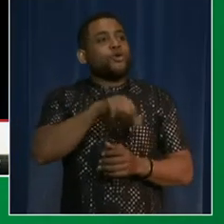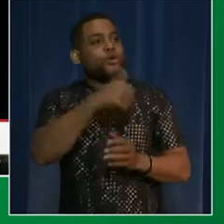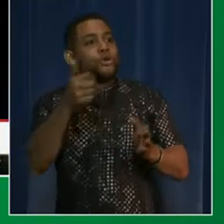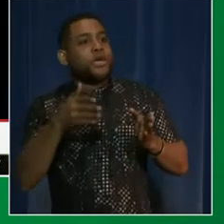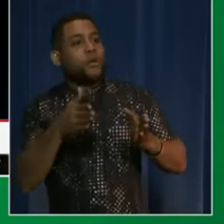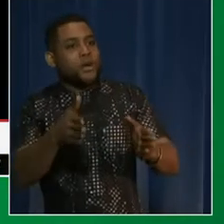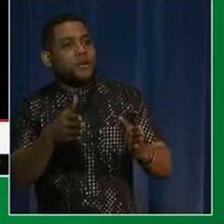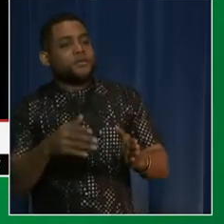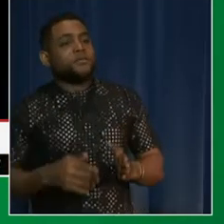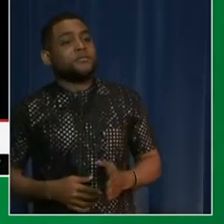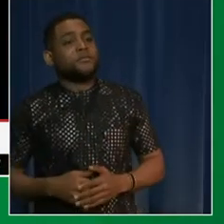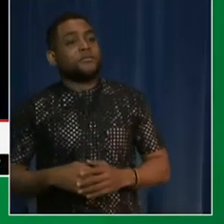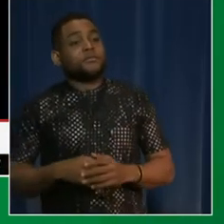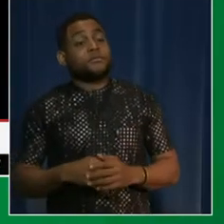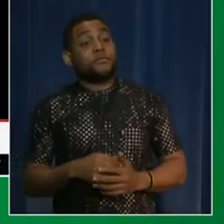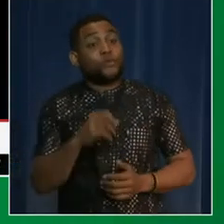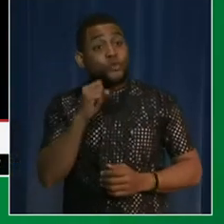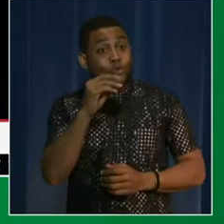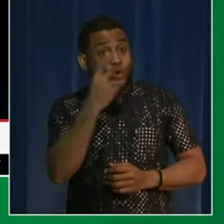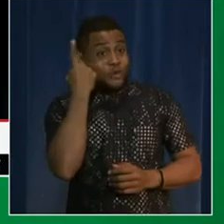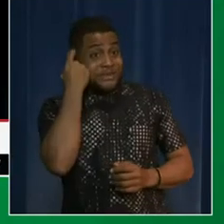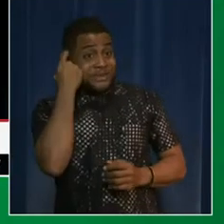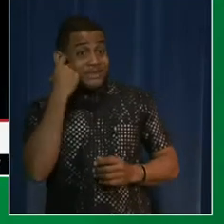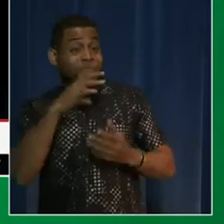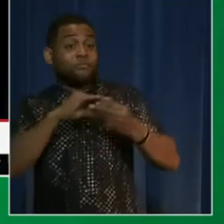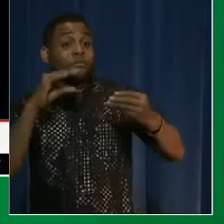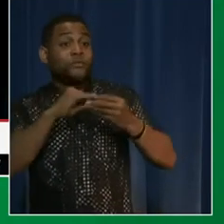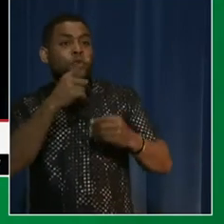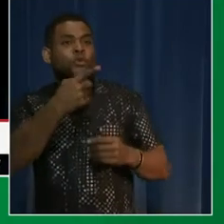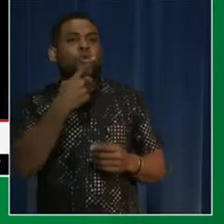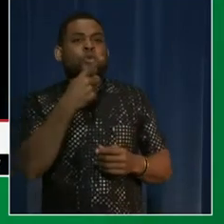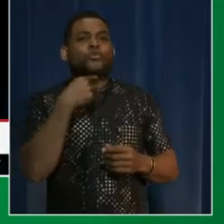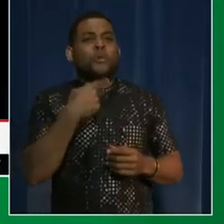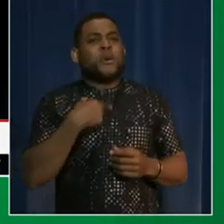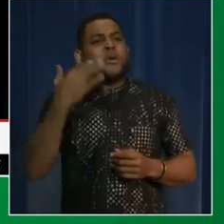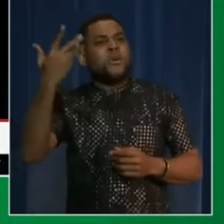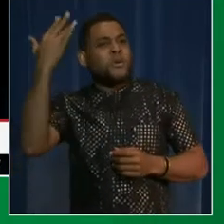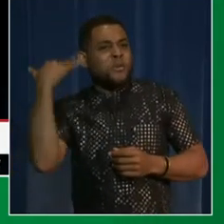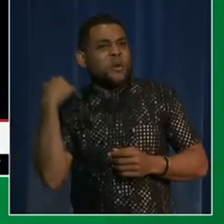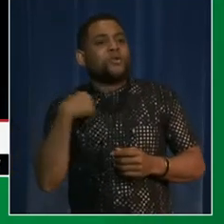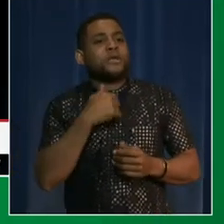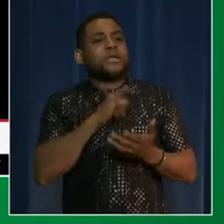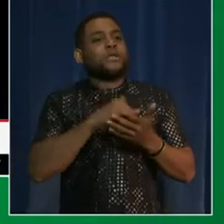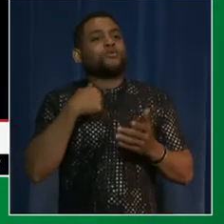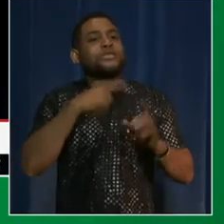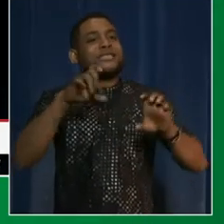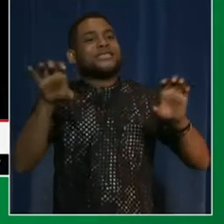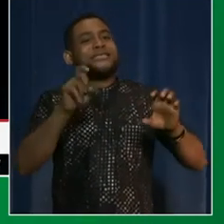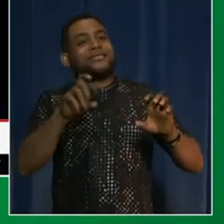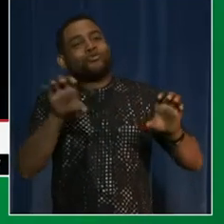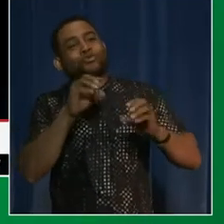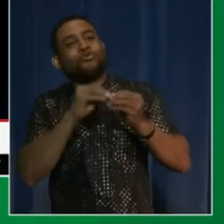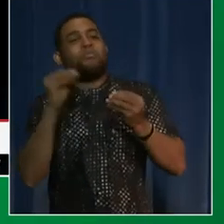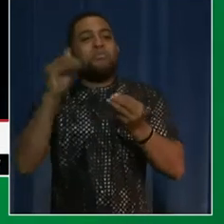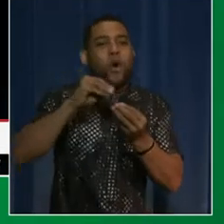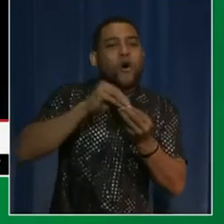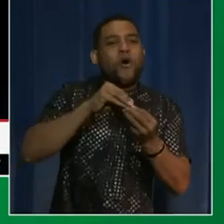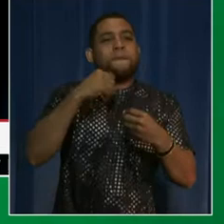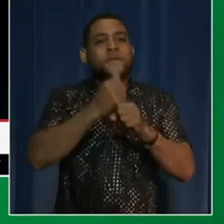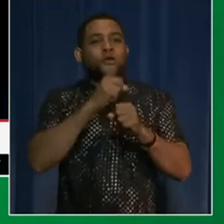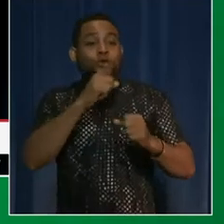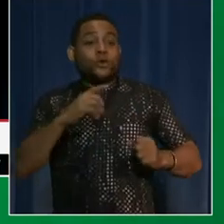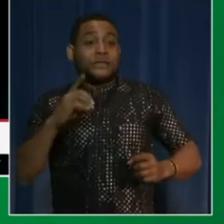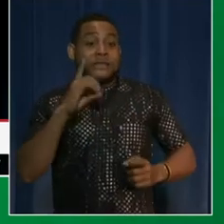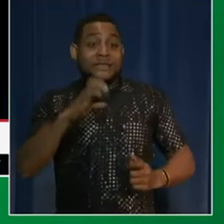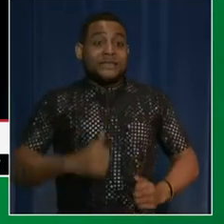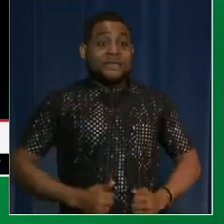So you told me a little while ago that we had to do more to make sure that DC residents were ready. And that's